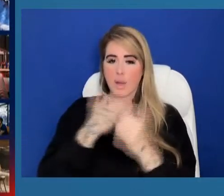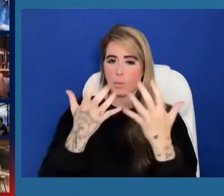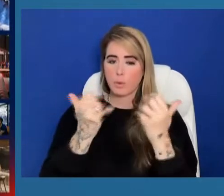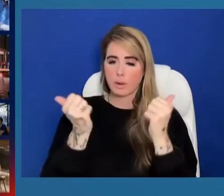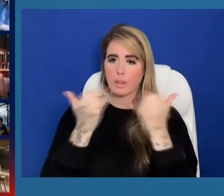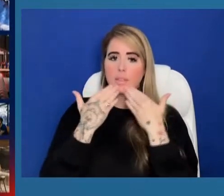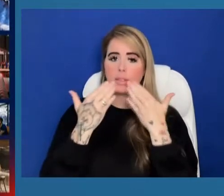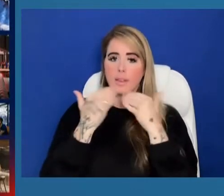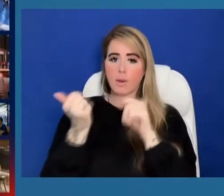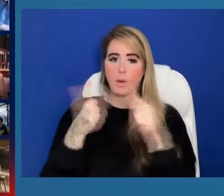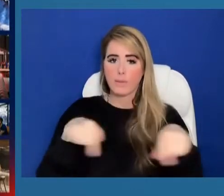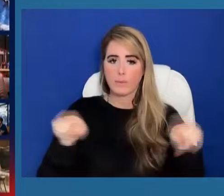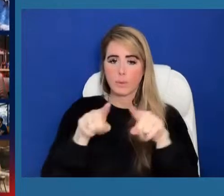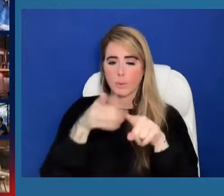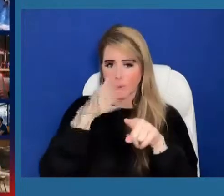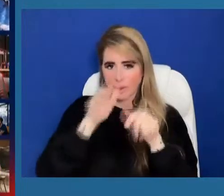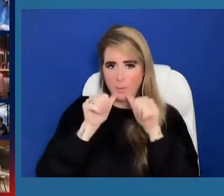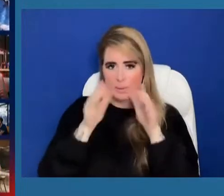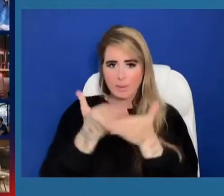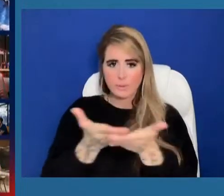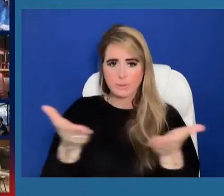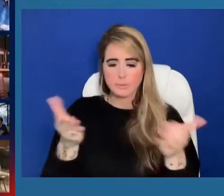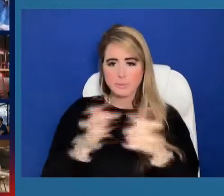that. God bless you.